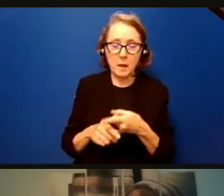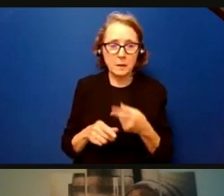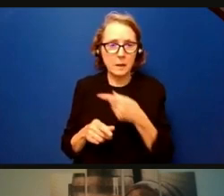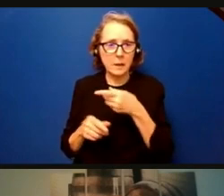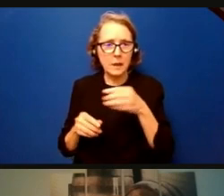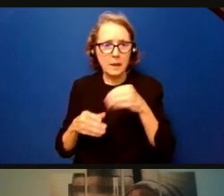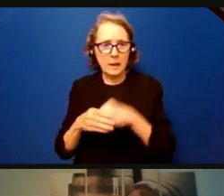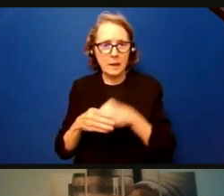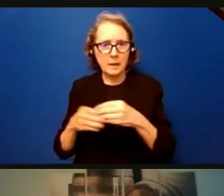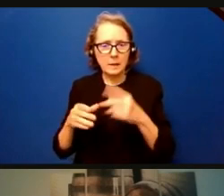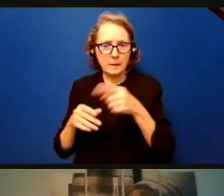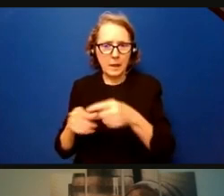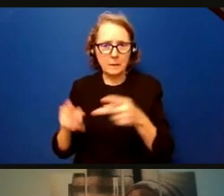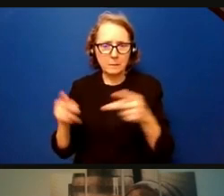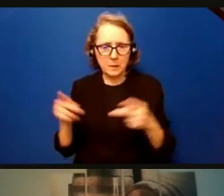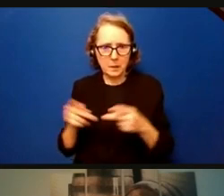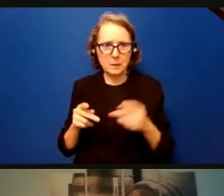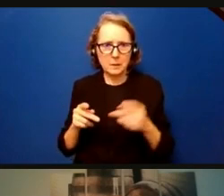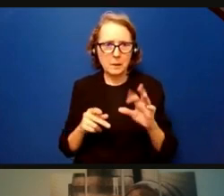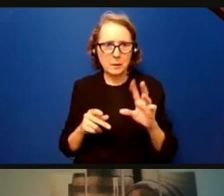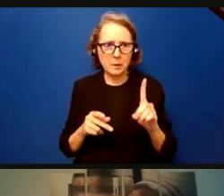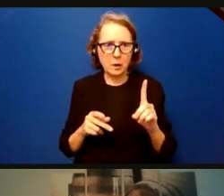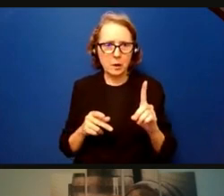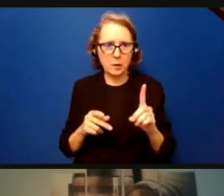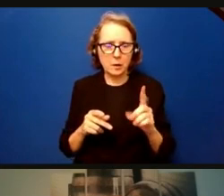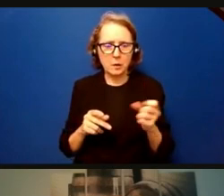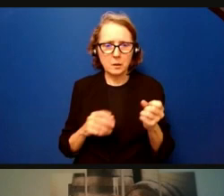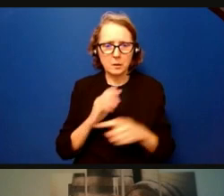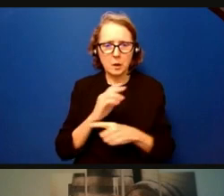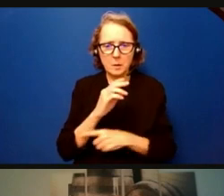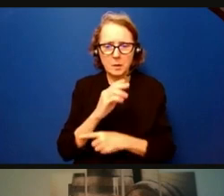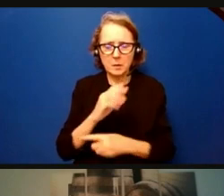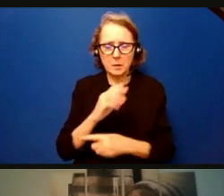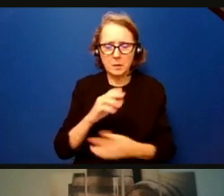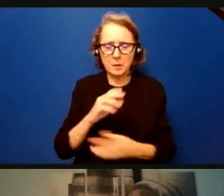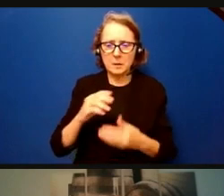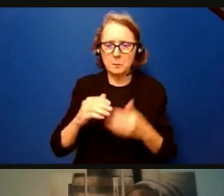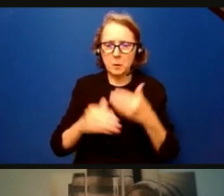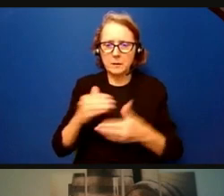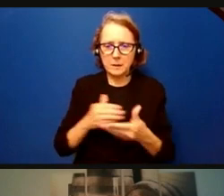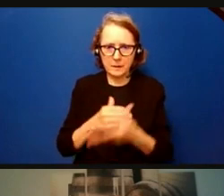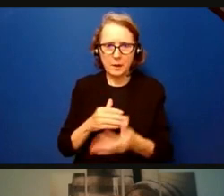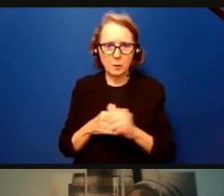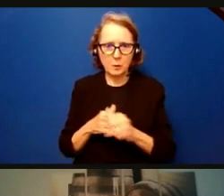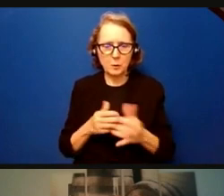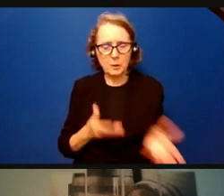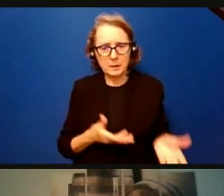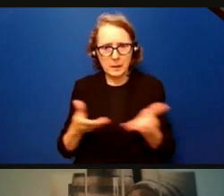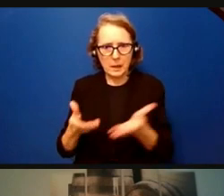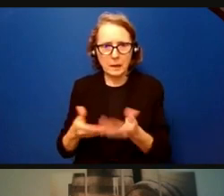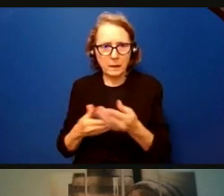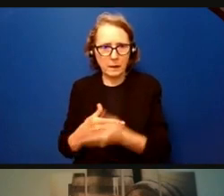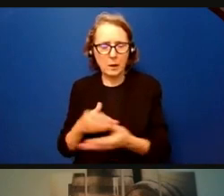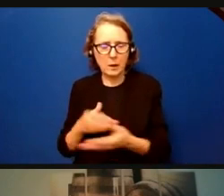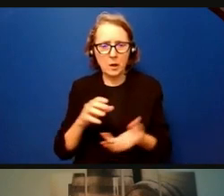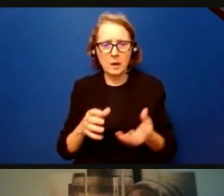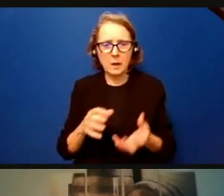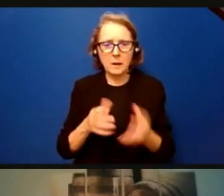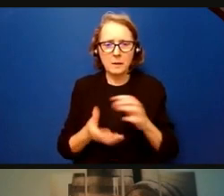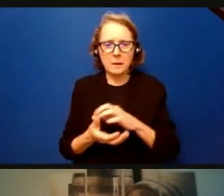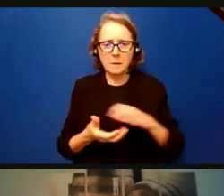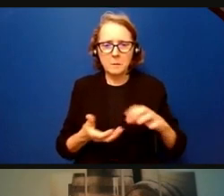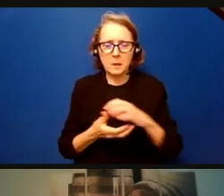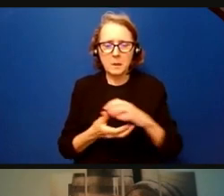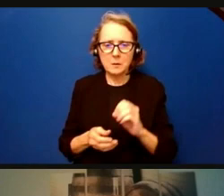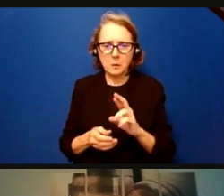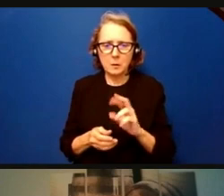the yard debris or mixed organics is also processed. So it's taken there. Anything that's not supposed